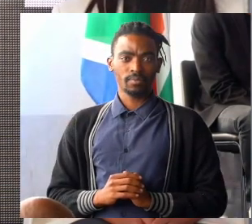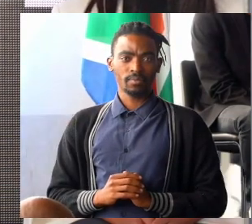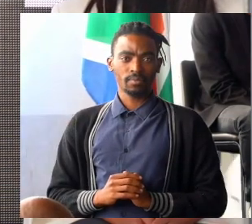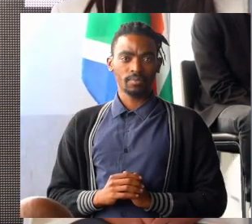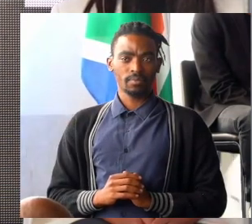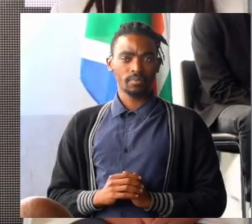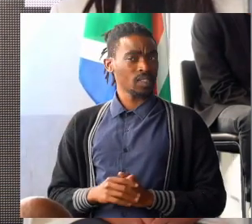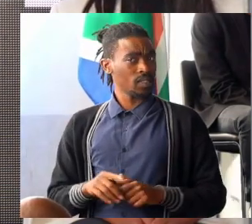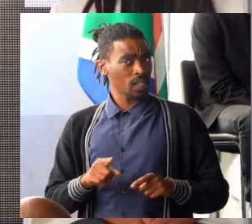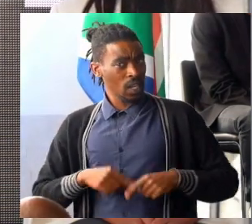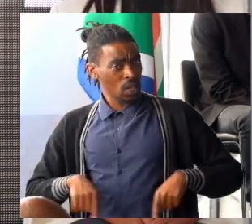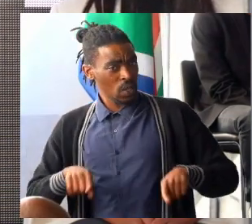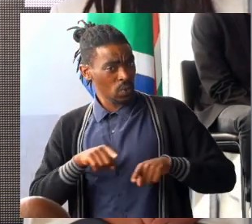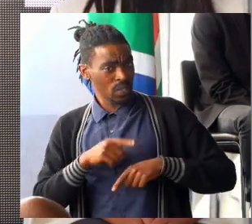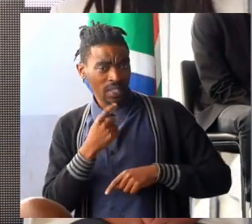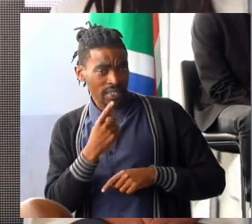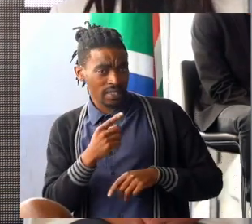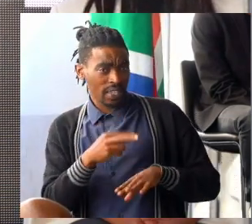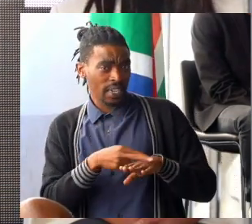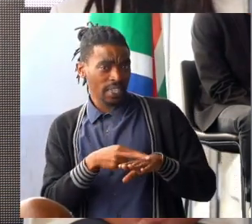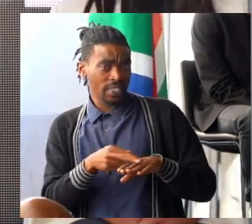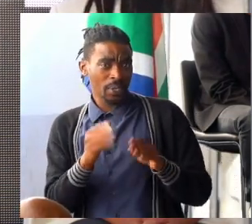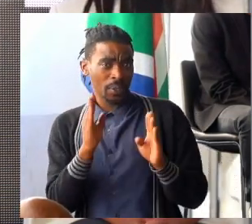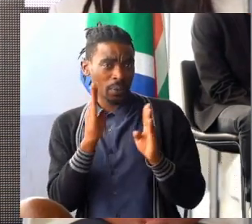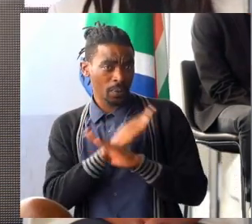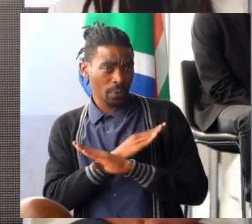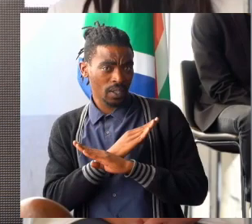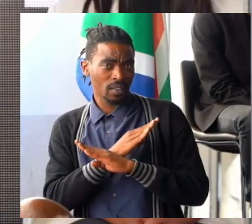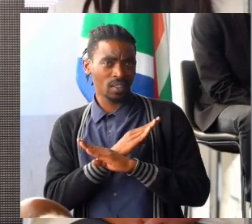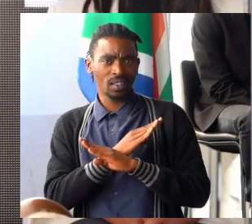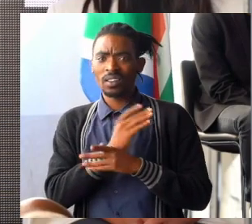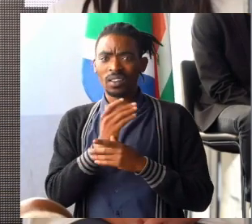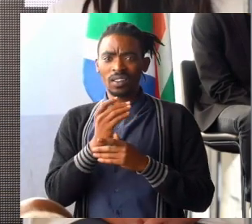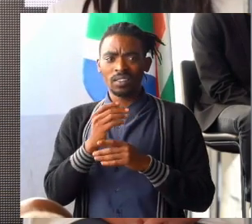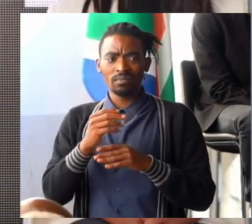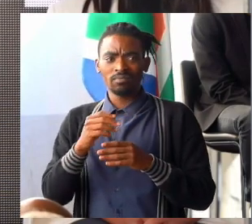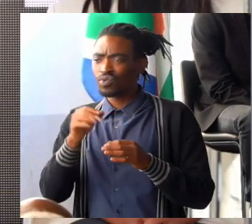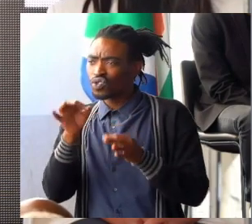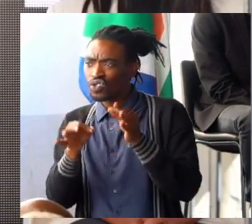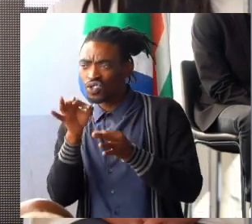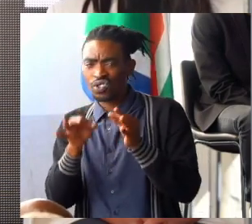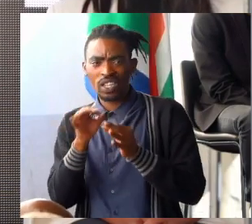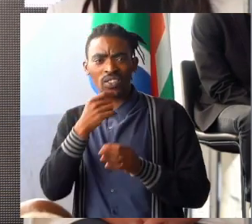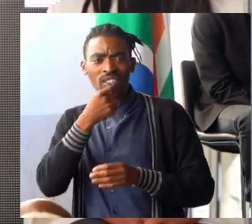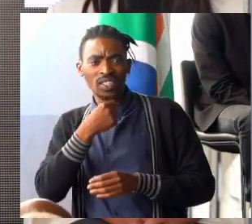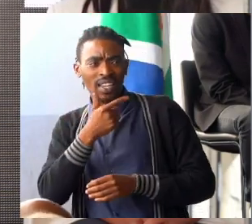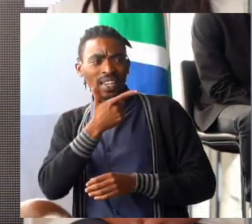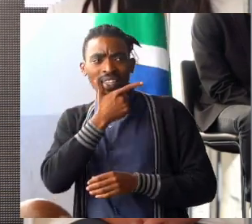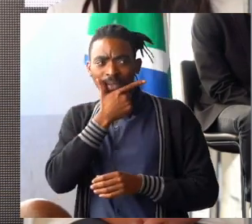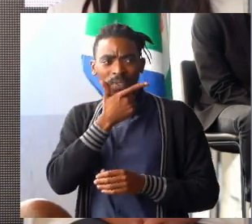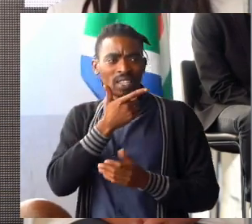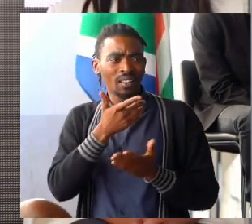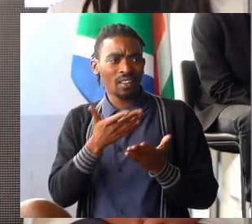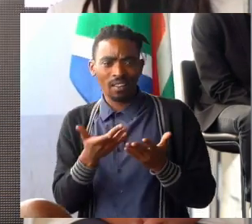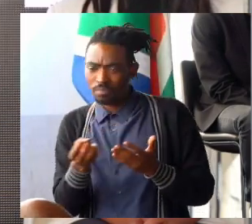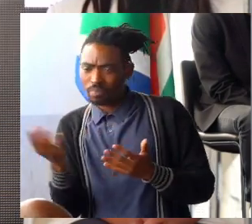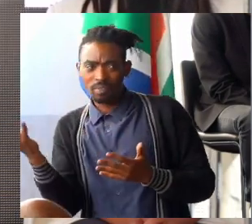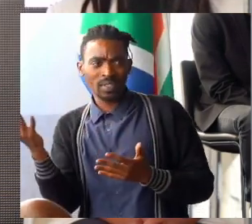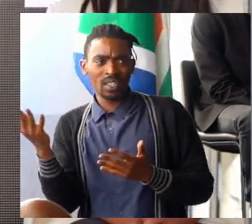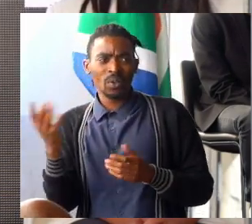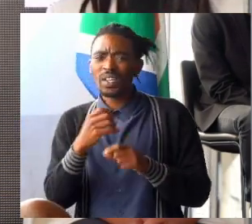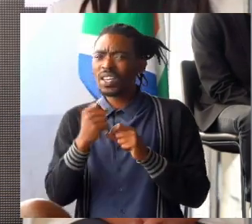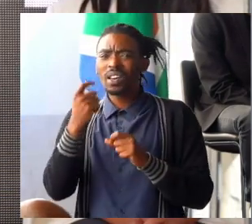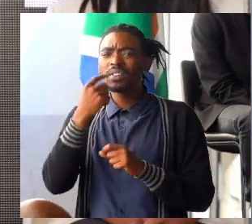We speak about non-racialism and non-sexism without ever talking about how we're going to end them.